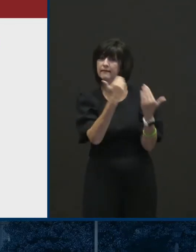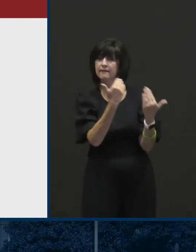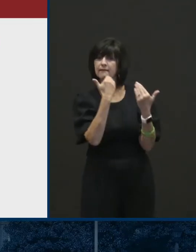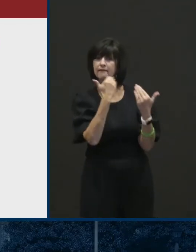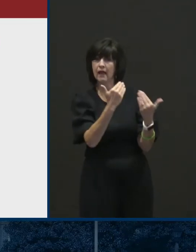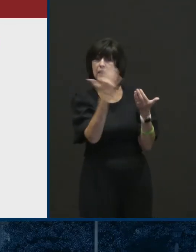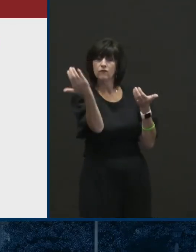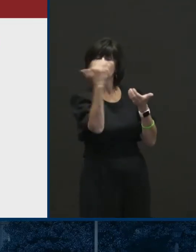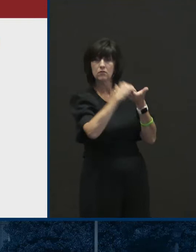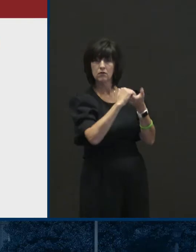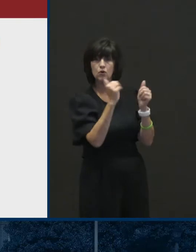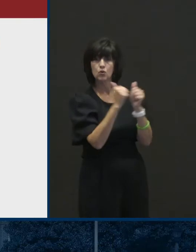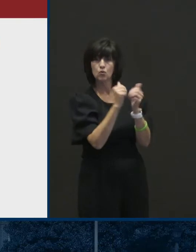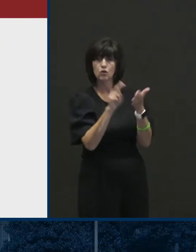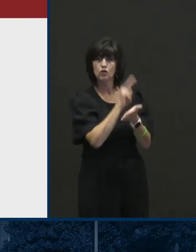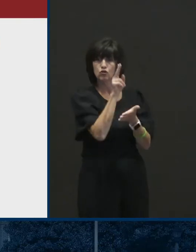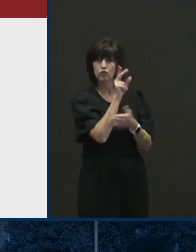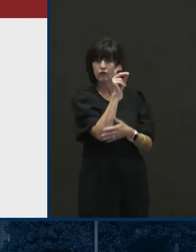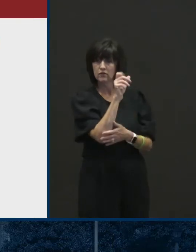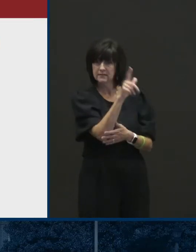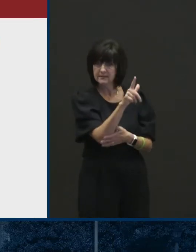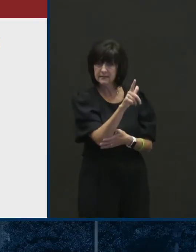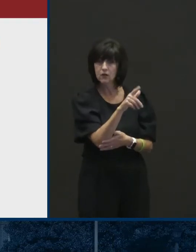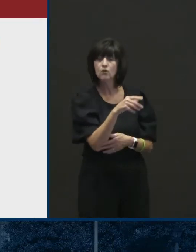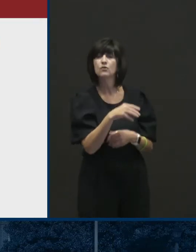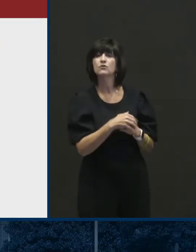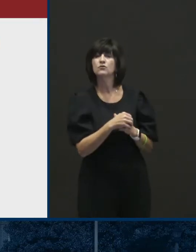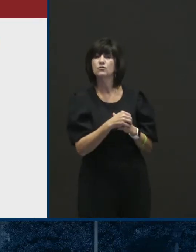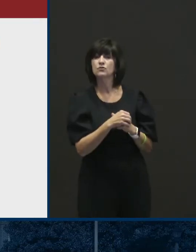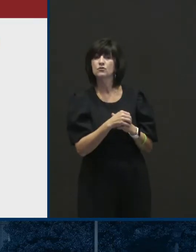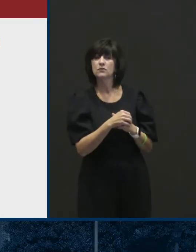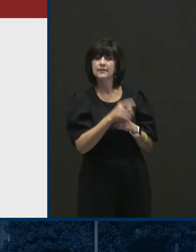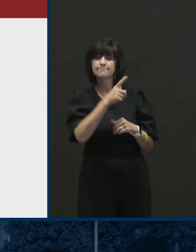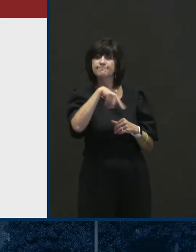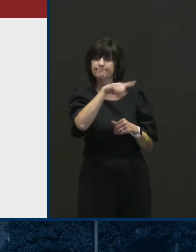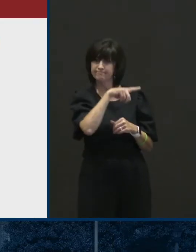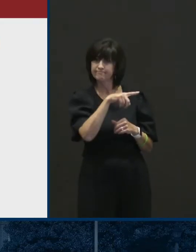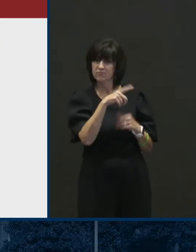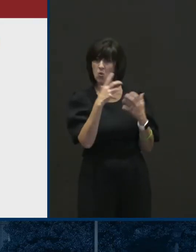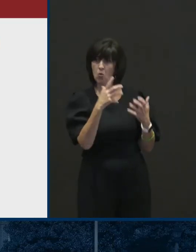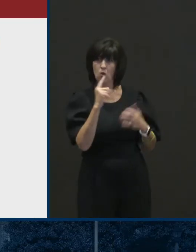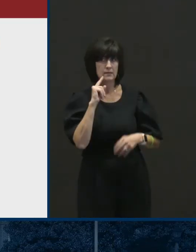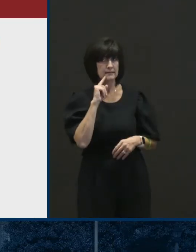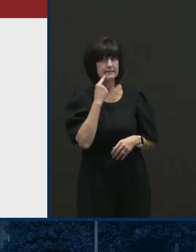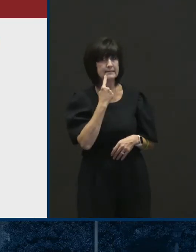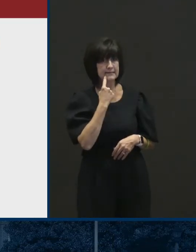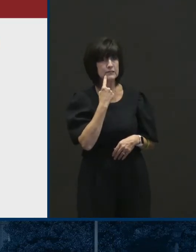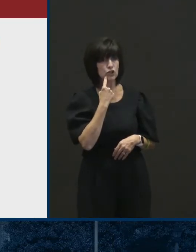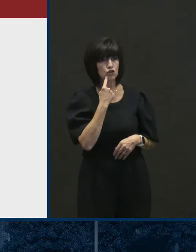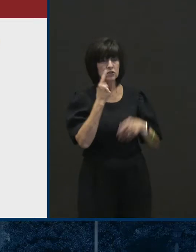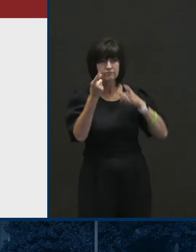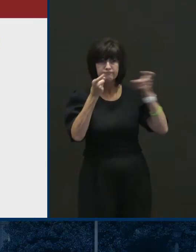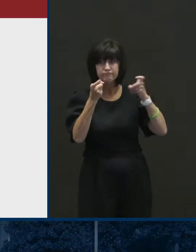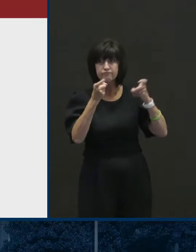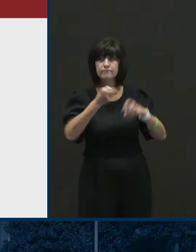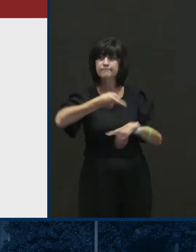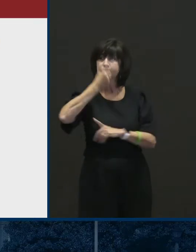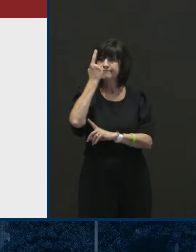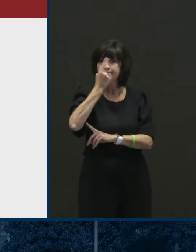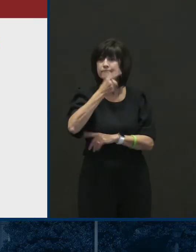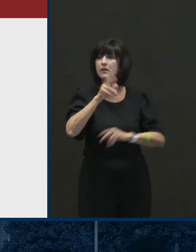with UD and the city of Newark and the comprehensive approach being taken there to address